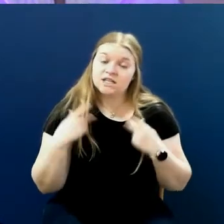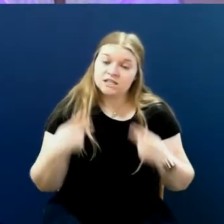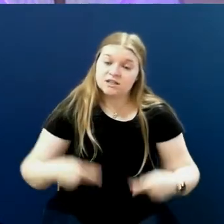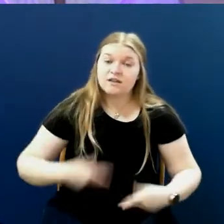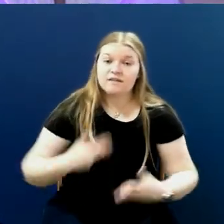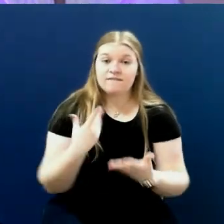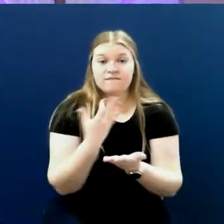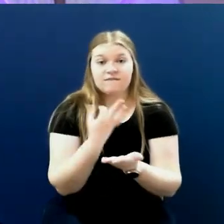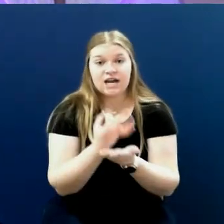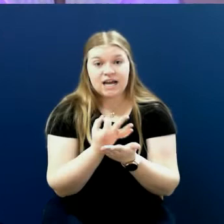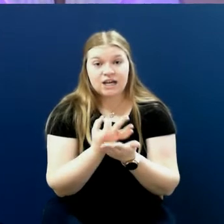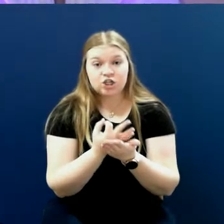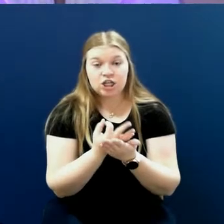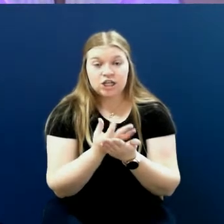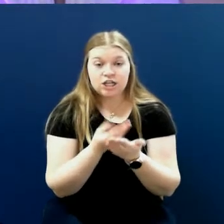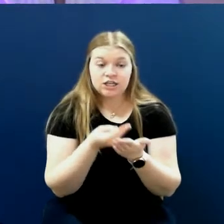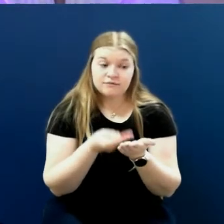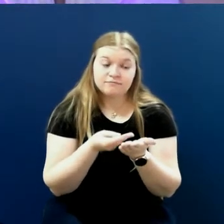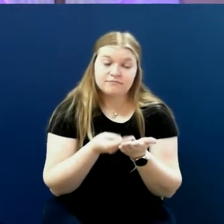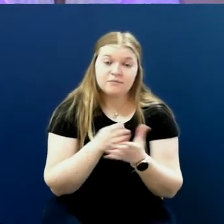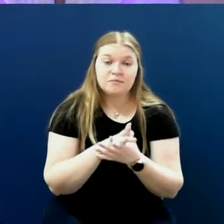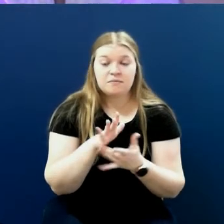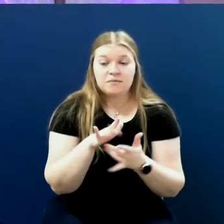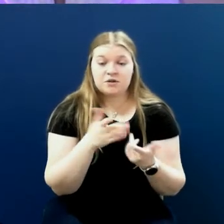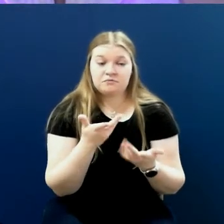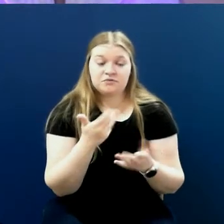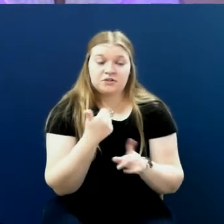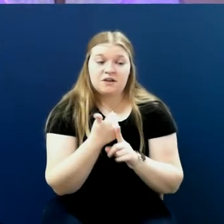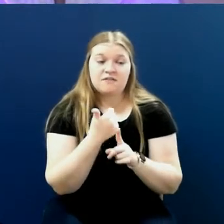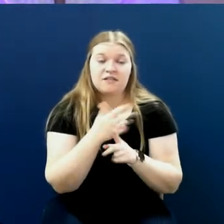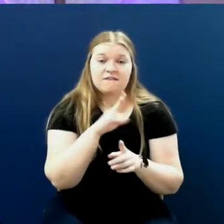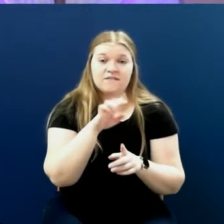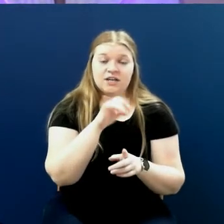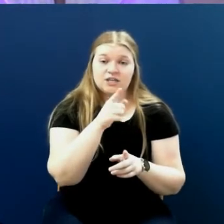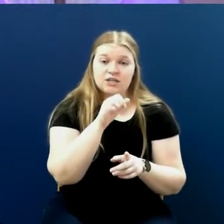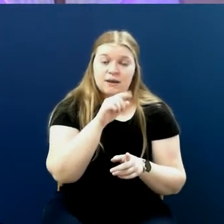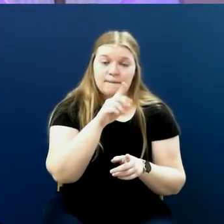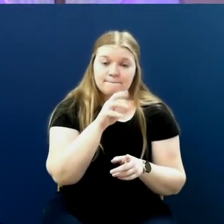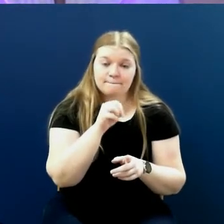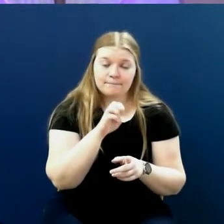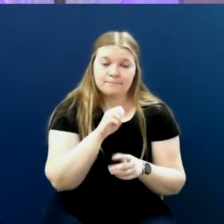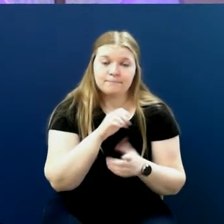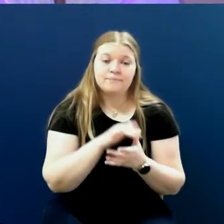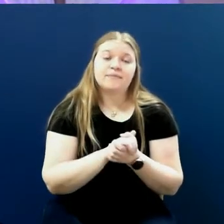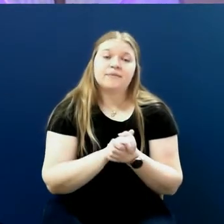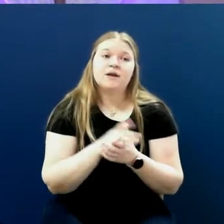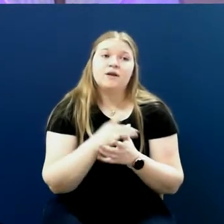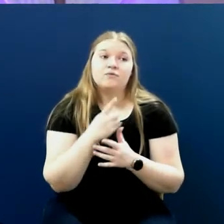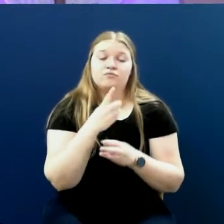financially, or maybe you've been the victim. And the world around us tells us to